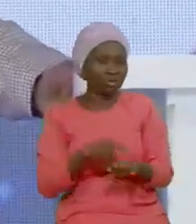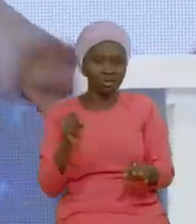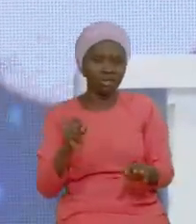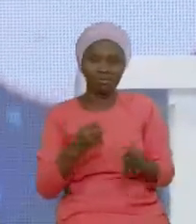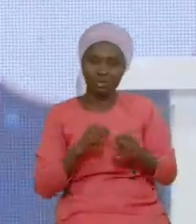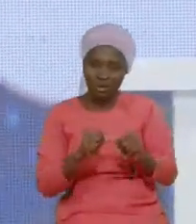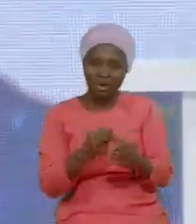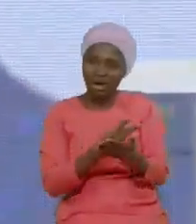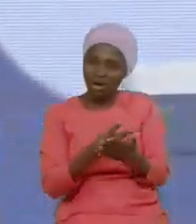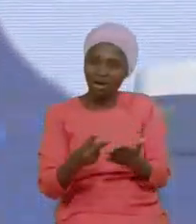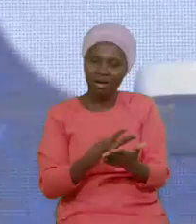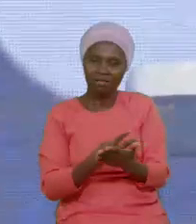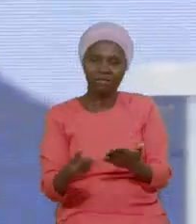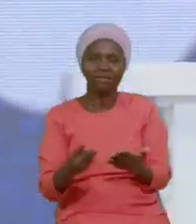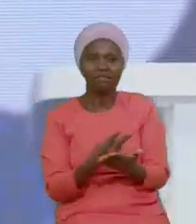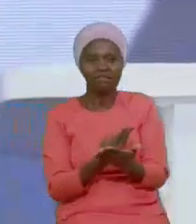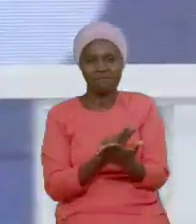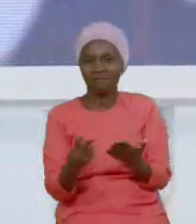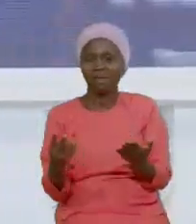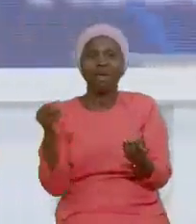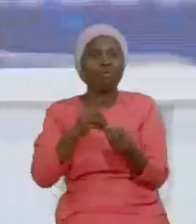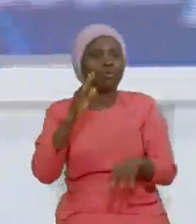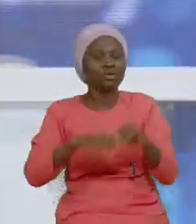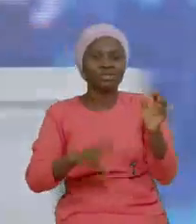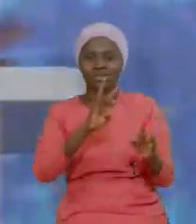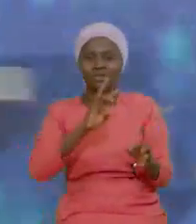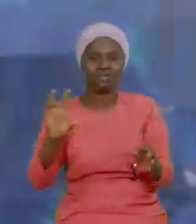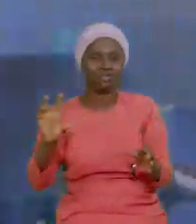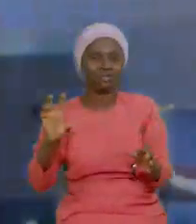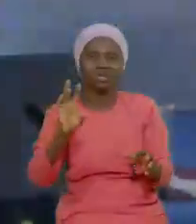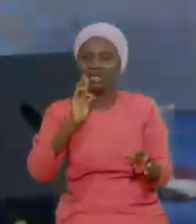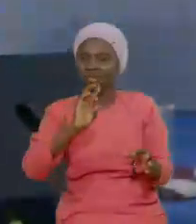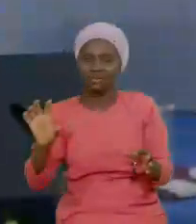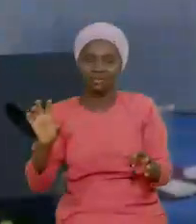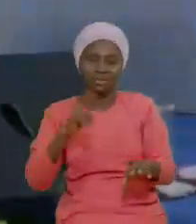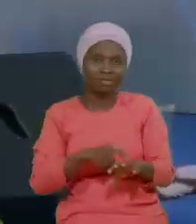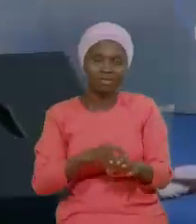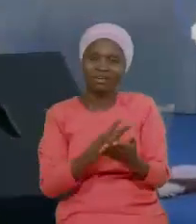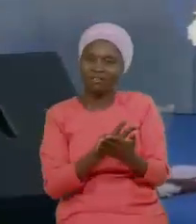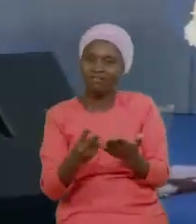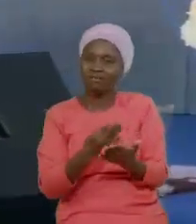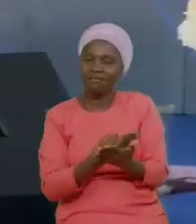failed. More than 600, 700 times, he failed.